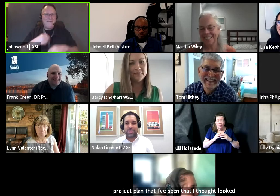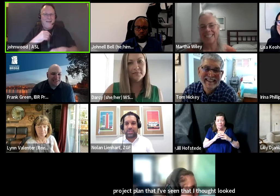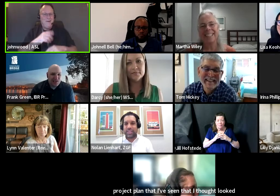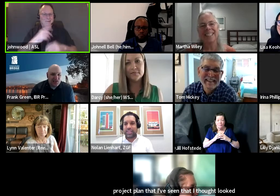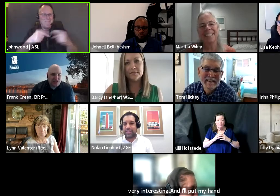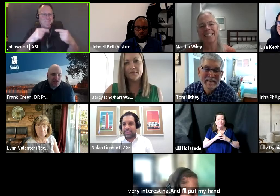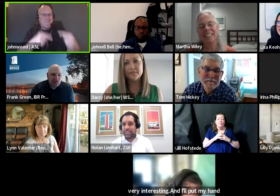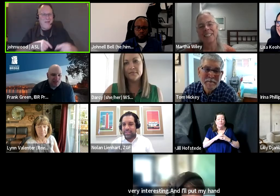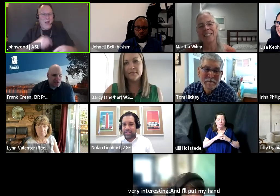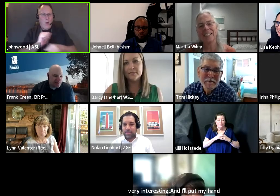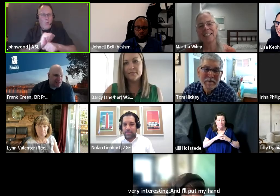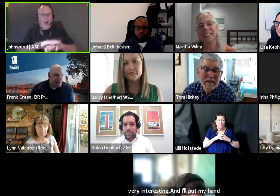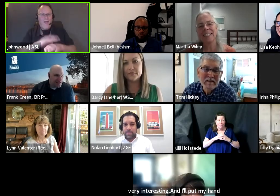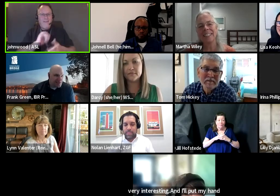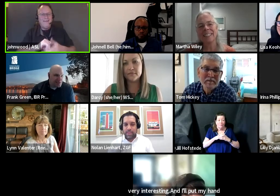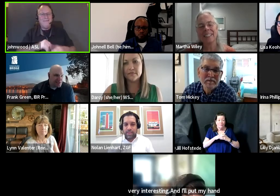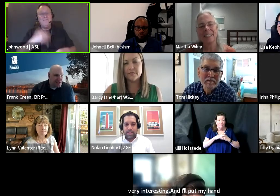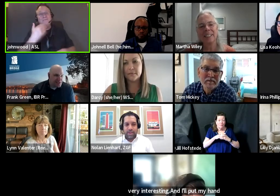Thanks, Darcy.